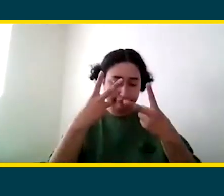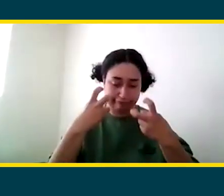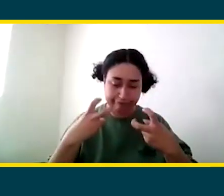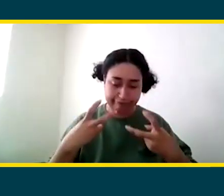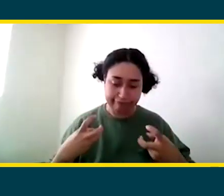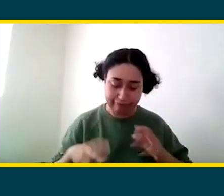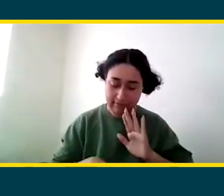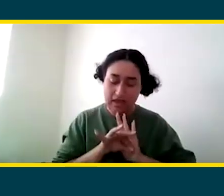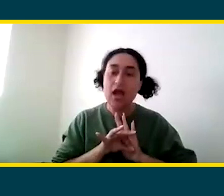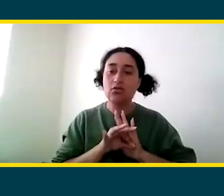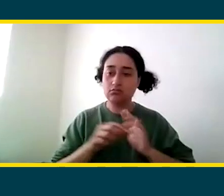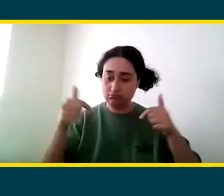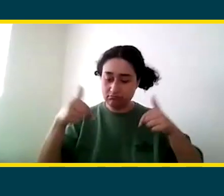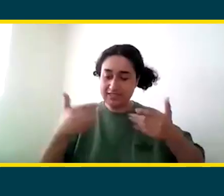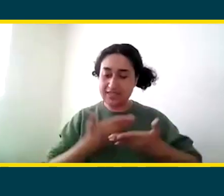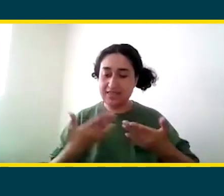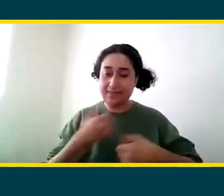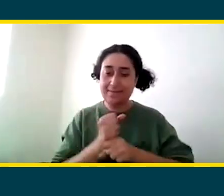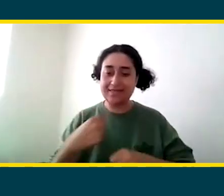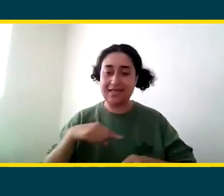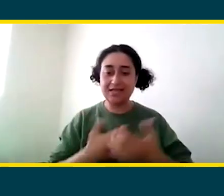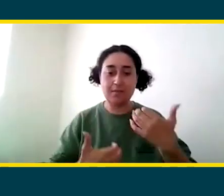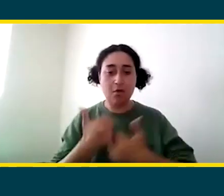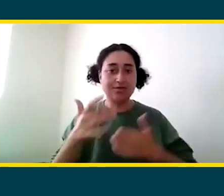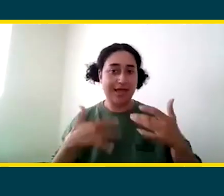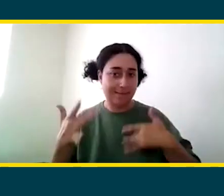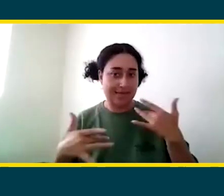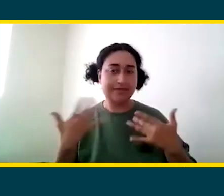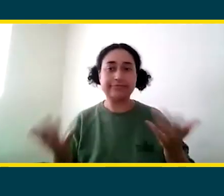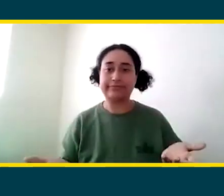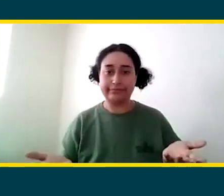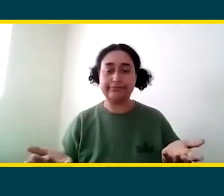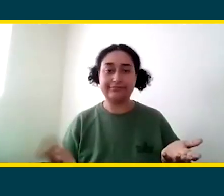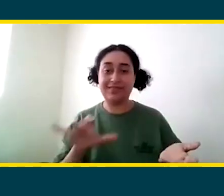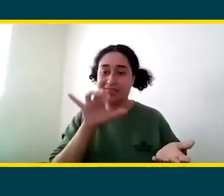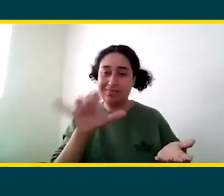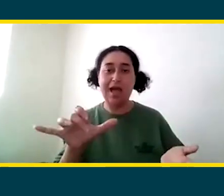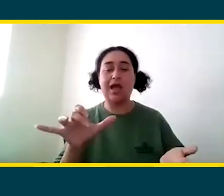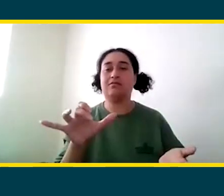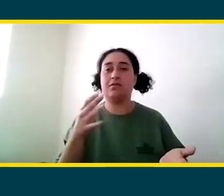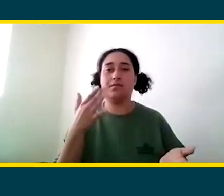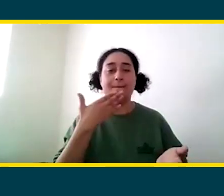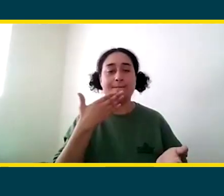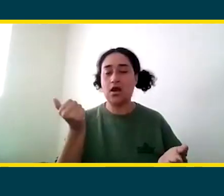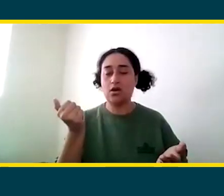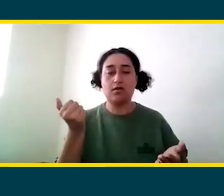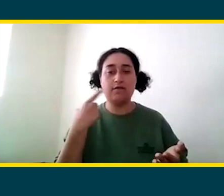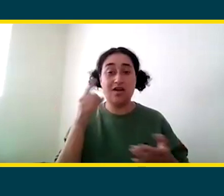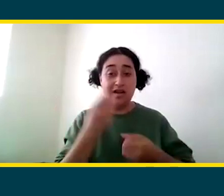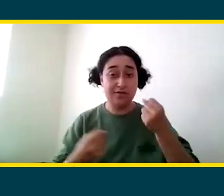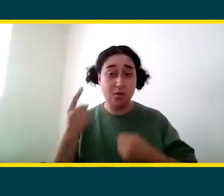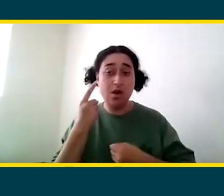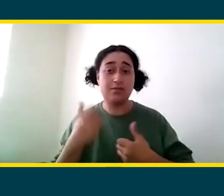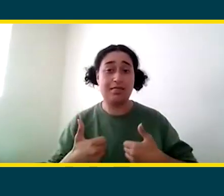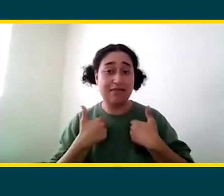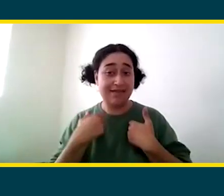ourselves and found that this is the thing that makes us the most happy, is if I do this. And that would be a way better way for everybody to be living their